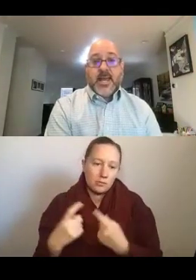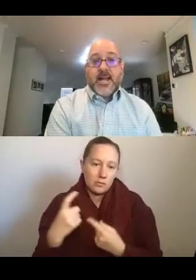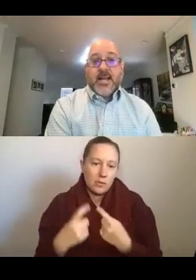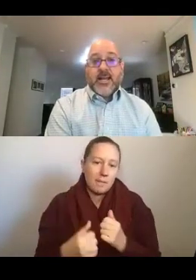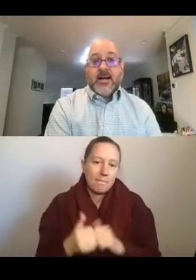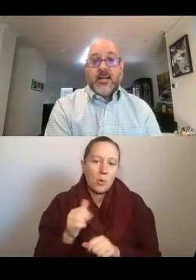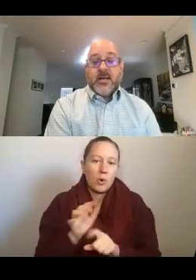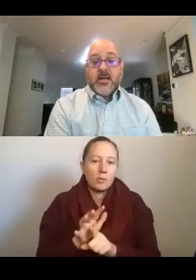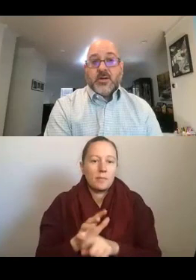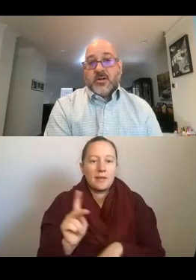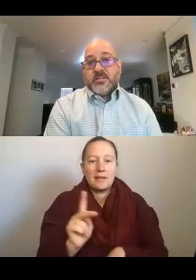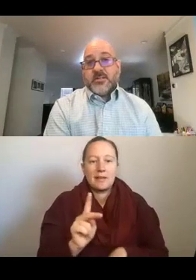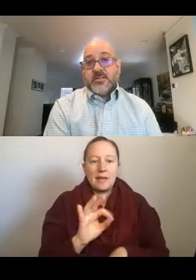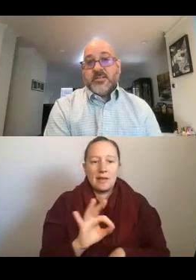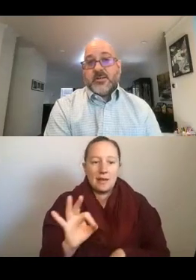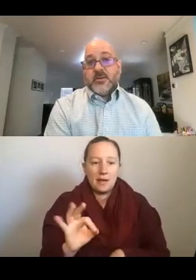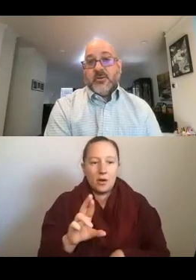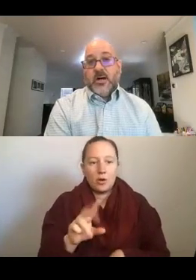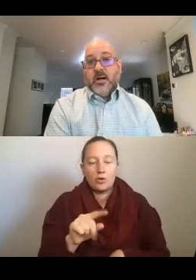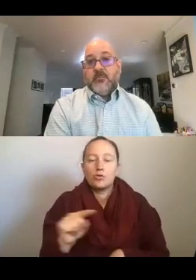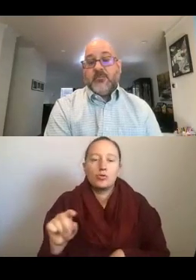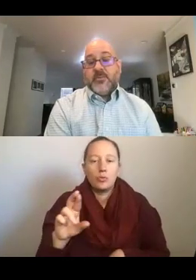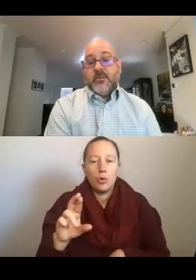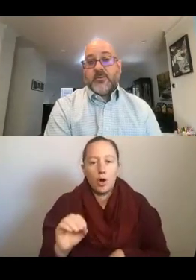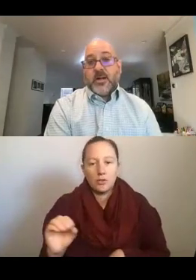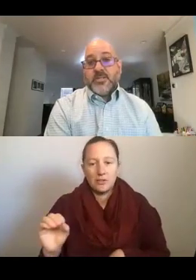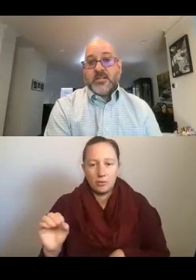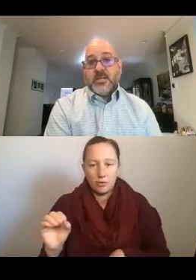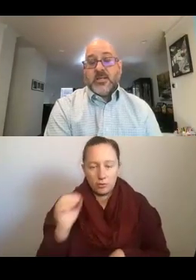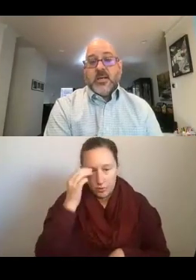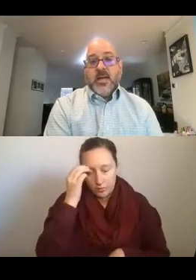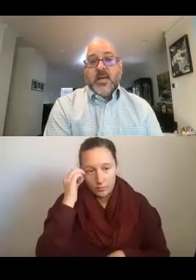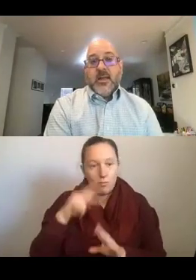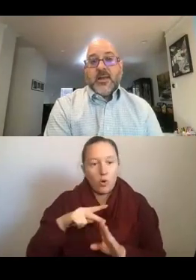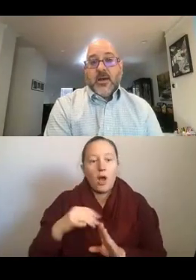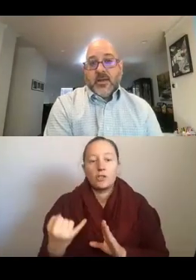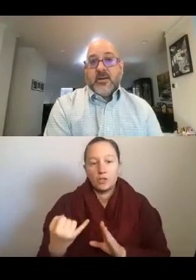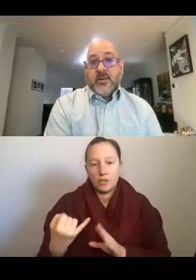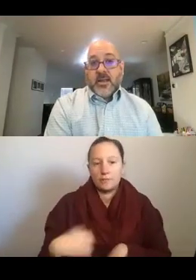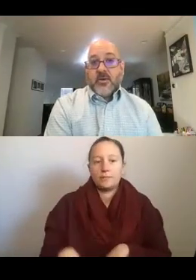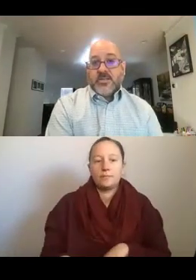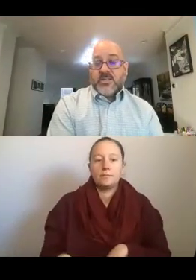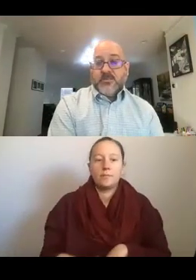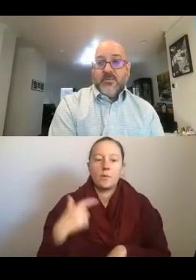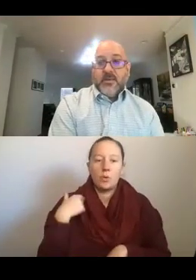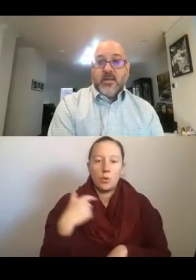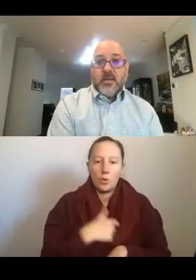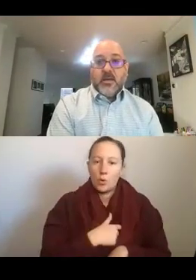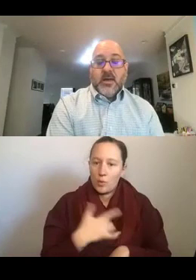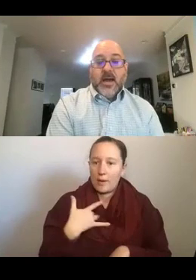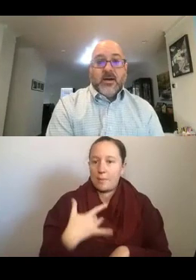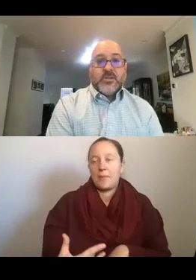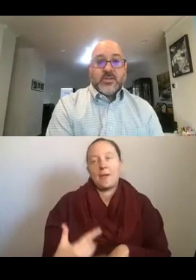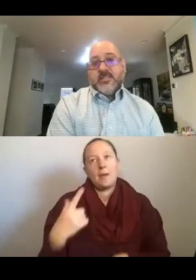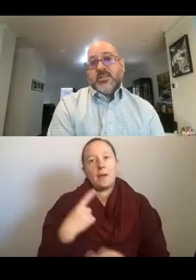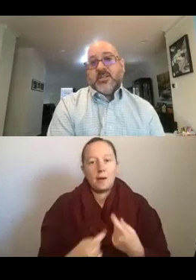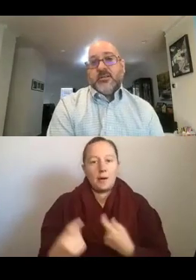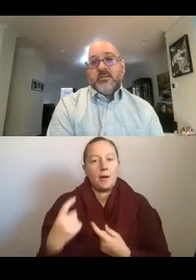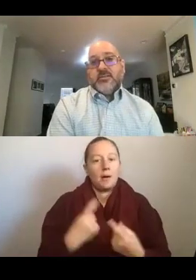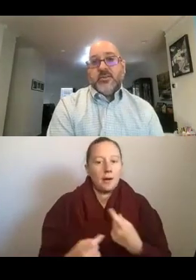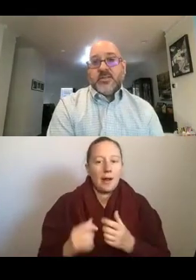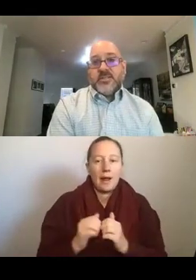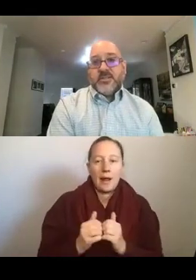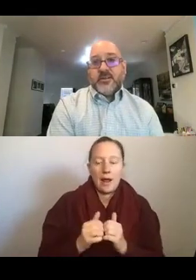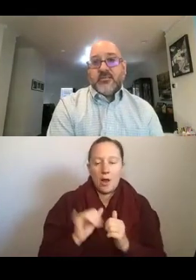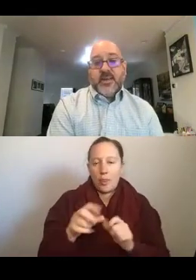is the K99 to R00 project. And again, we had a lot of questions about how to